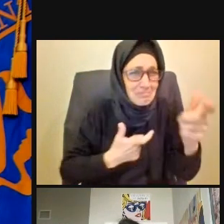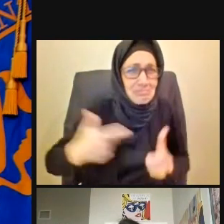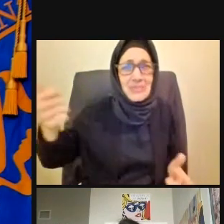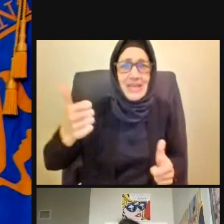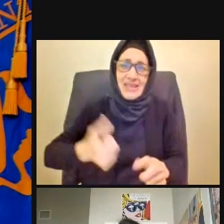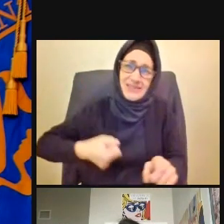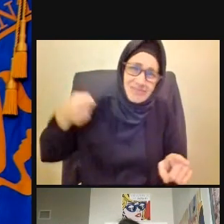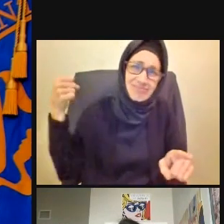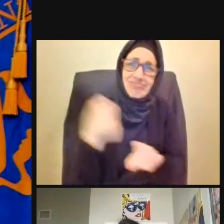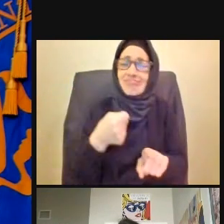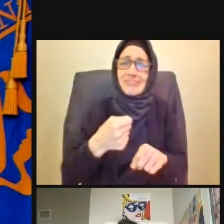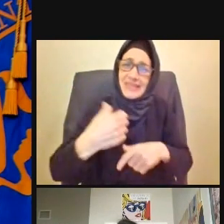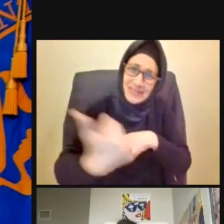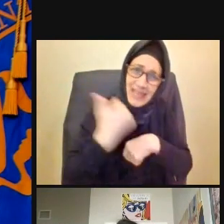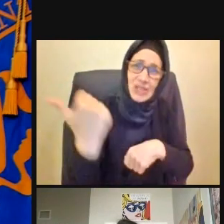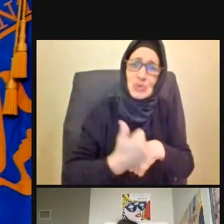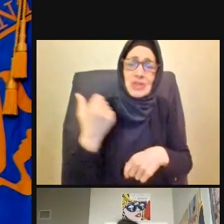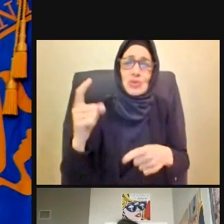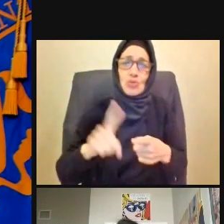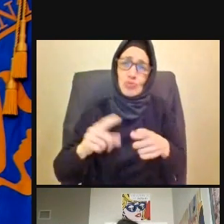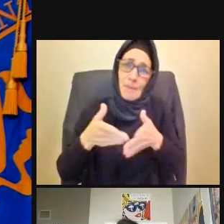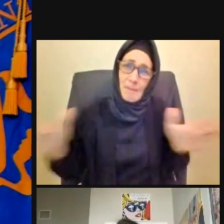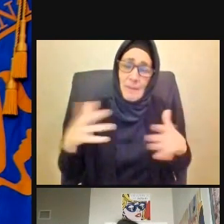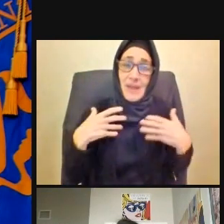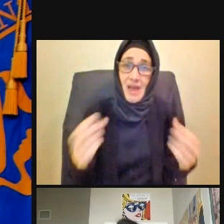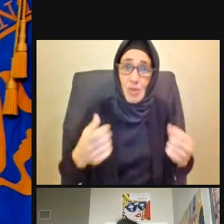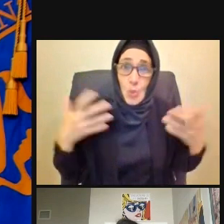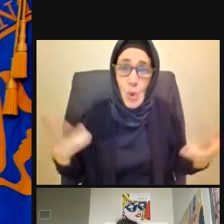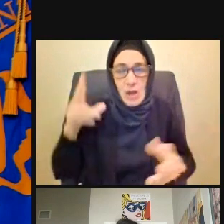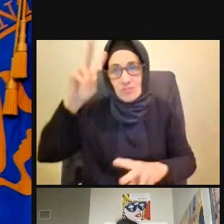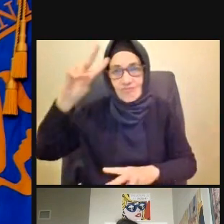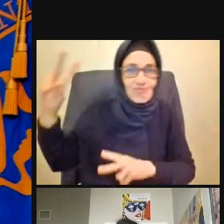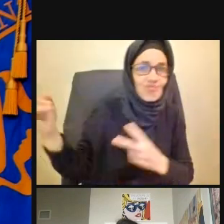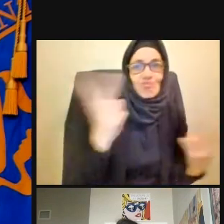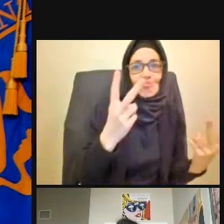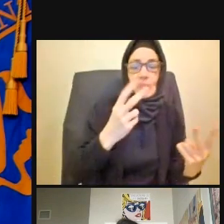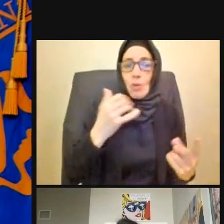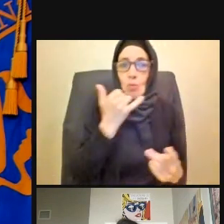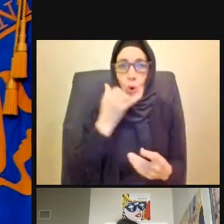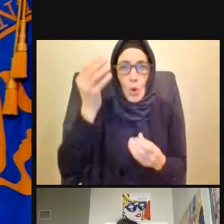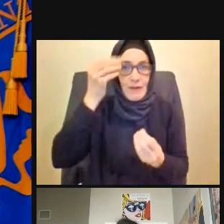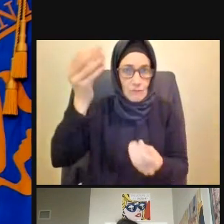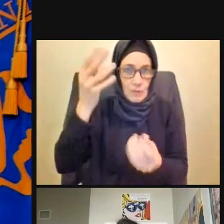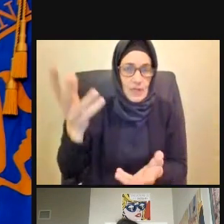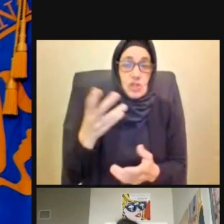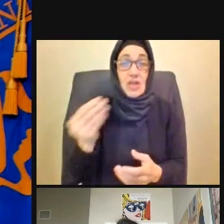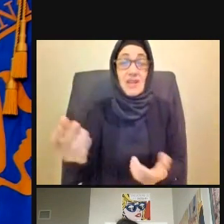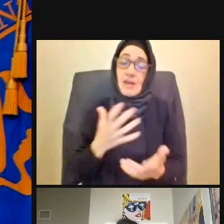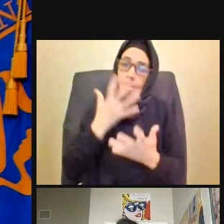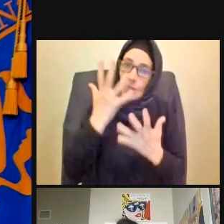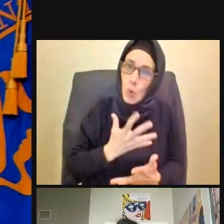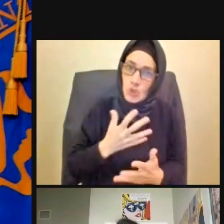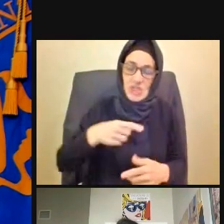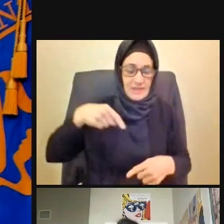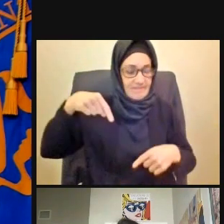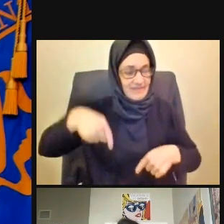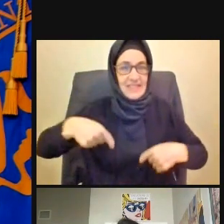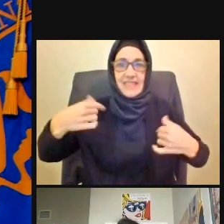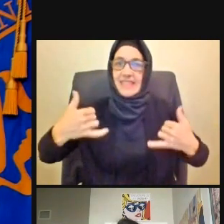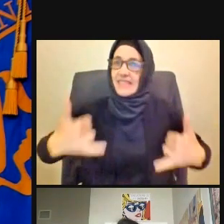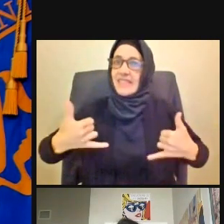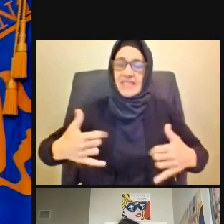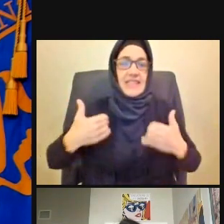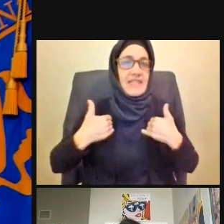practices is misinformation. And unfortunately, in this arena of social media, you have